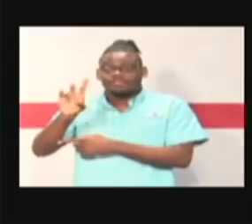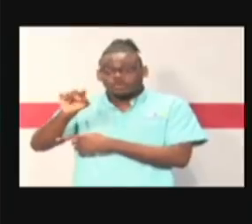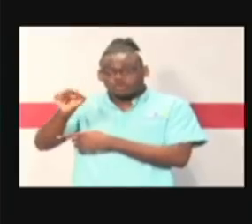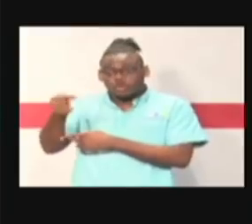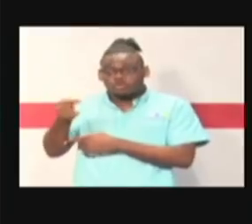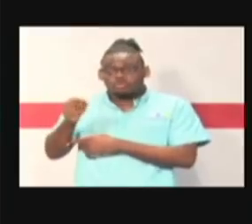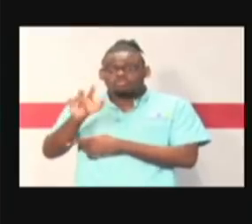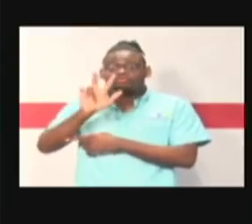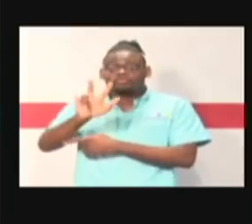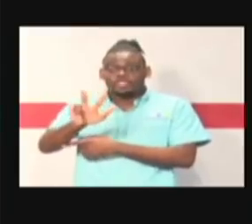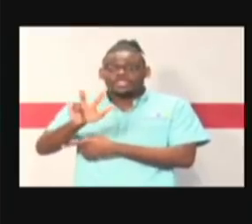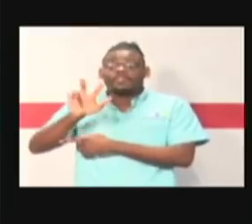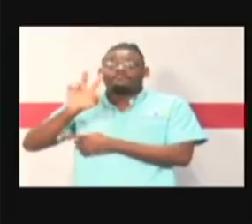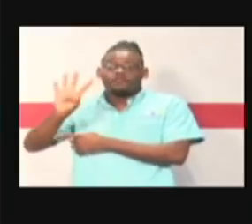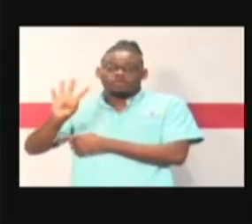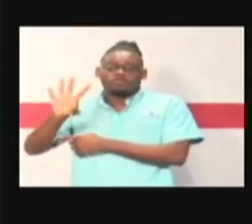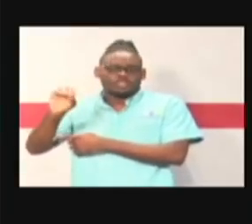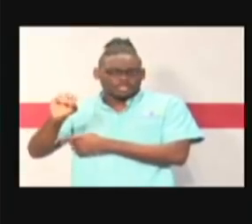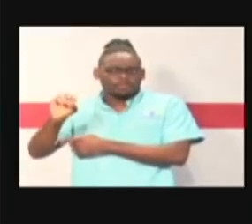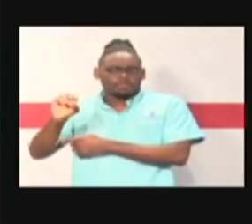397,340.